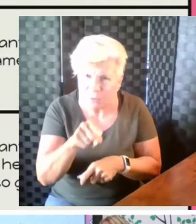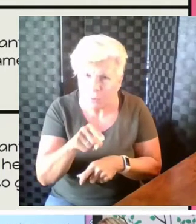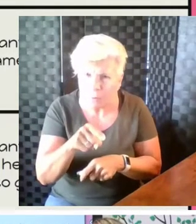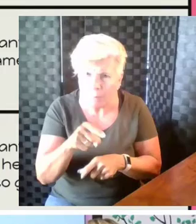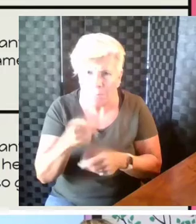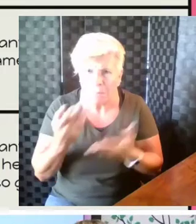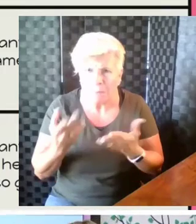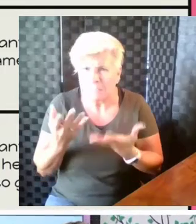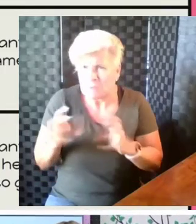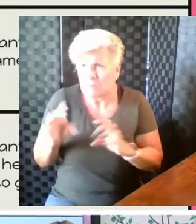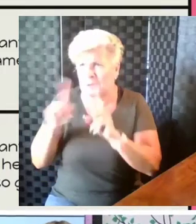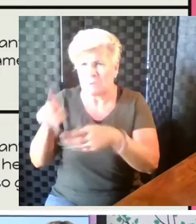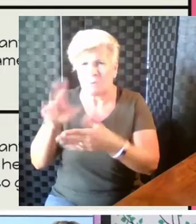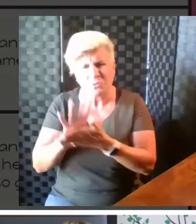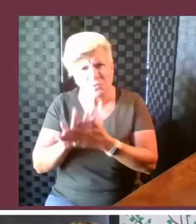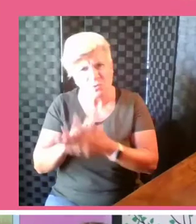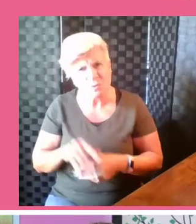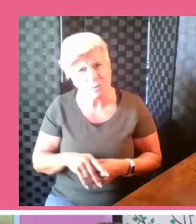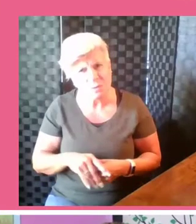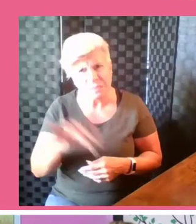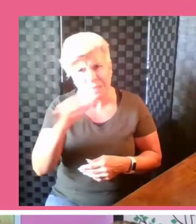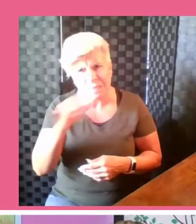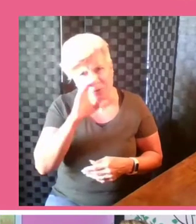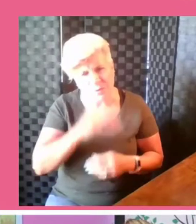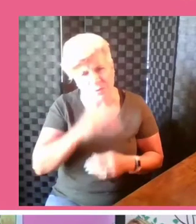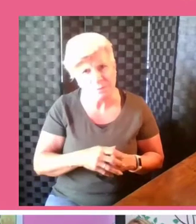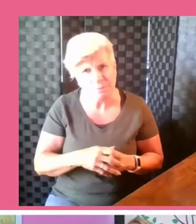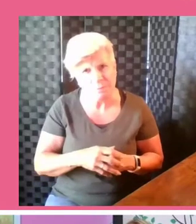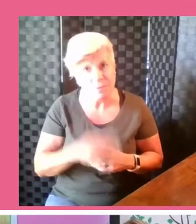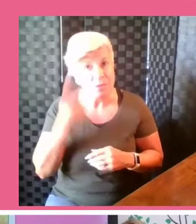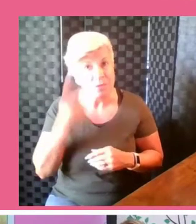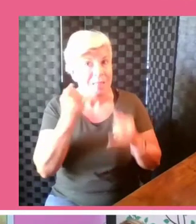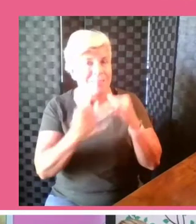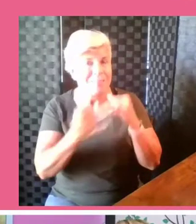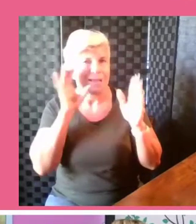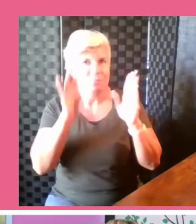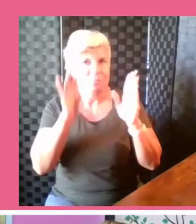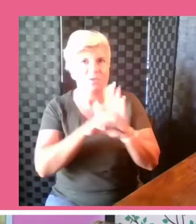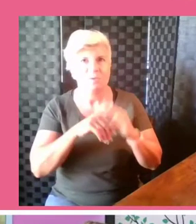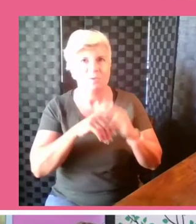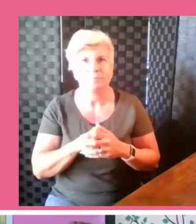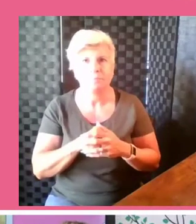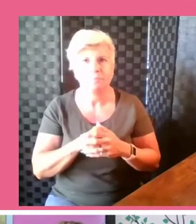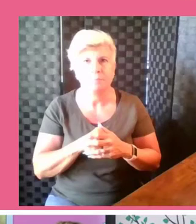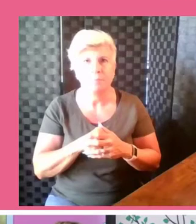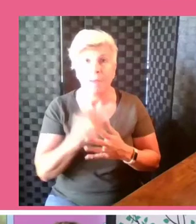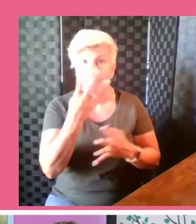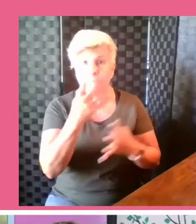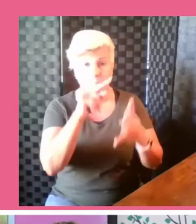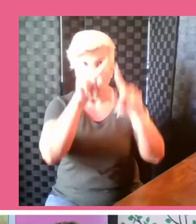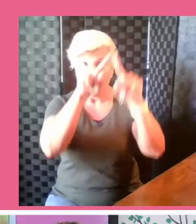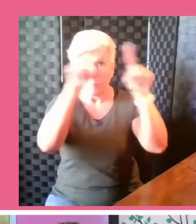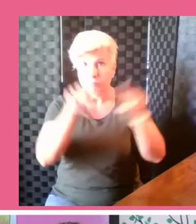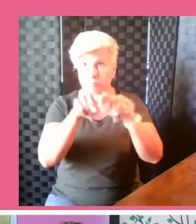might not want to go back either. And let's look at our final pictures here. We've got